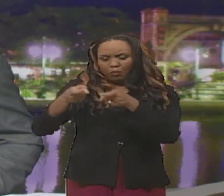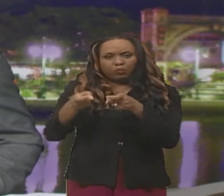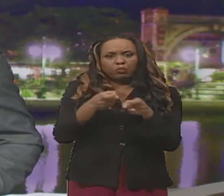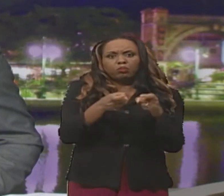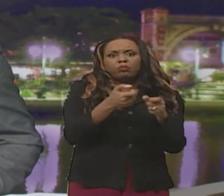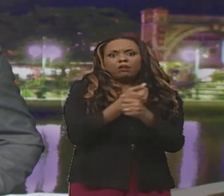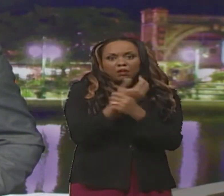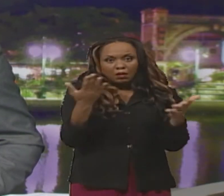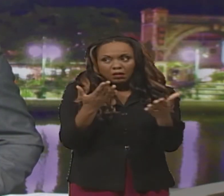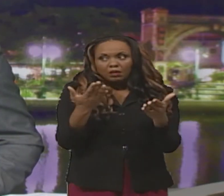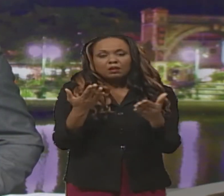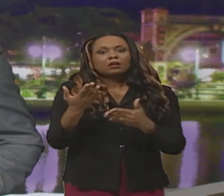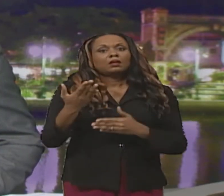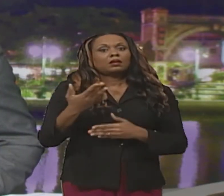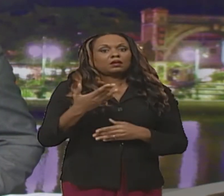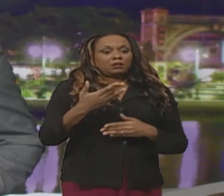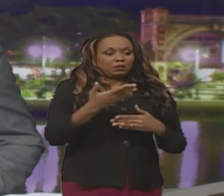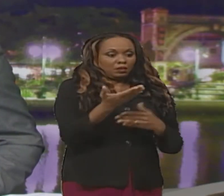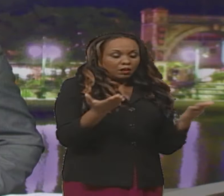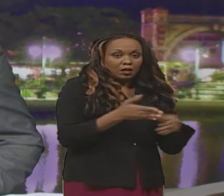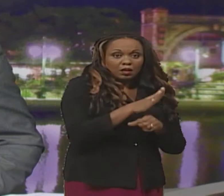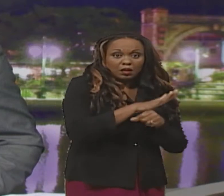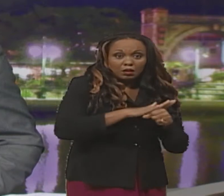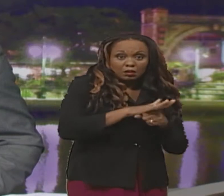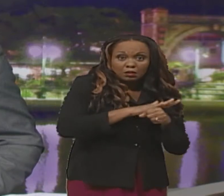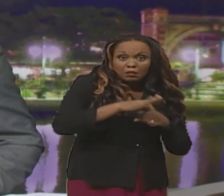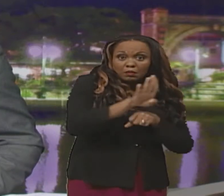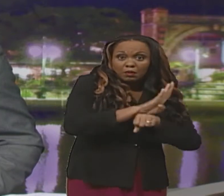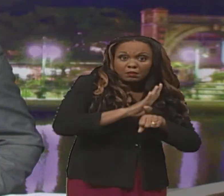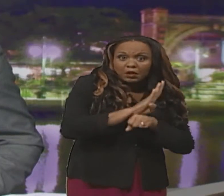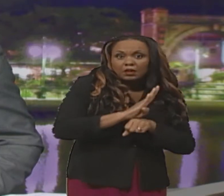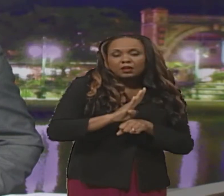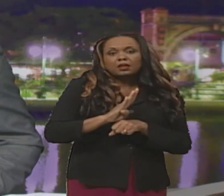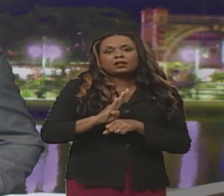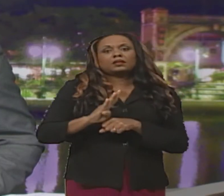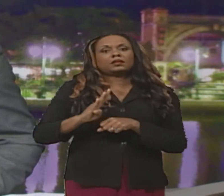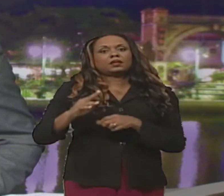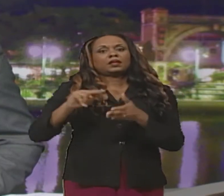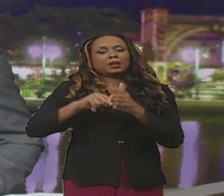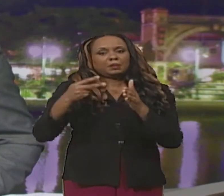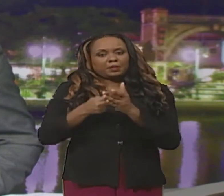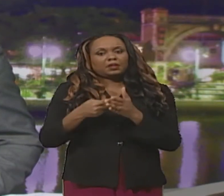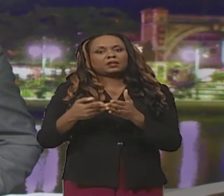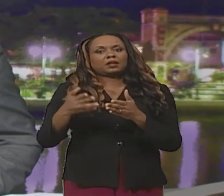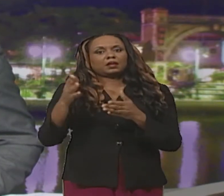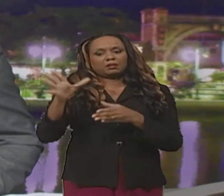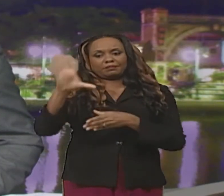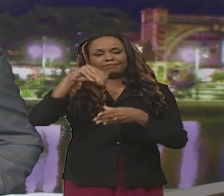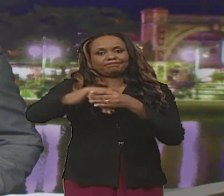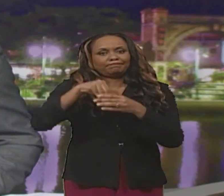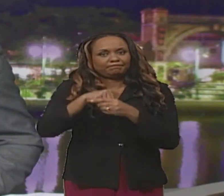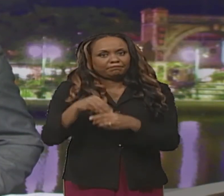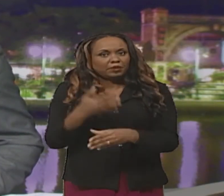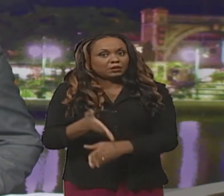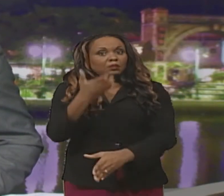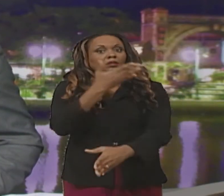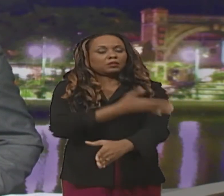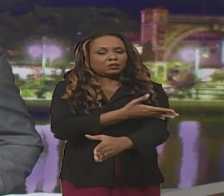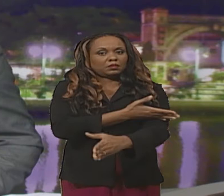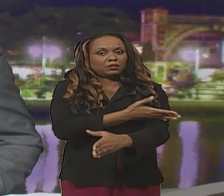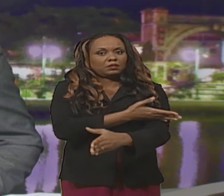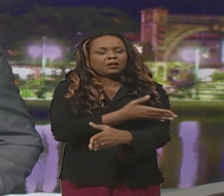its commitments, local and foreign investor confidence would improve. He says this will then create access